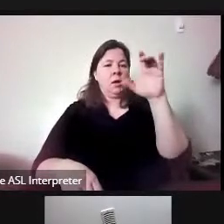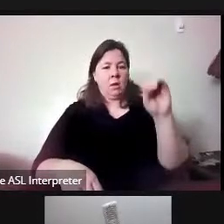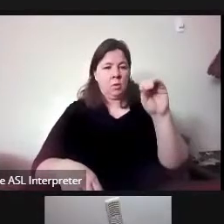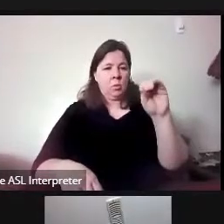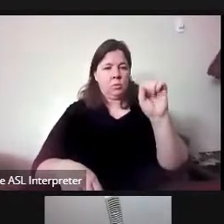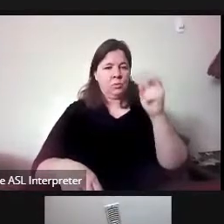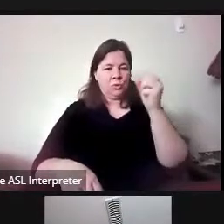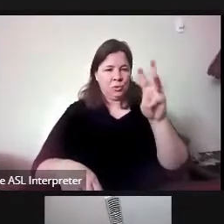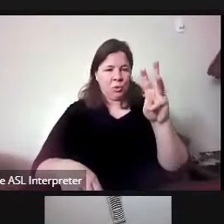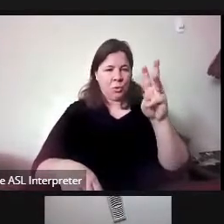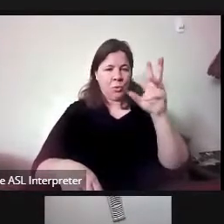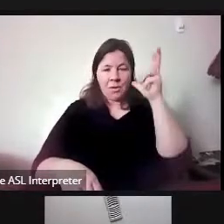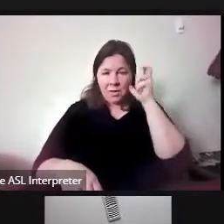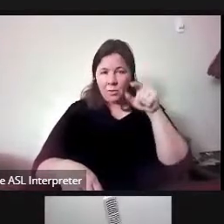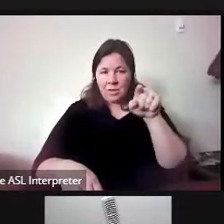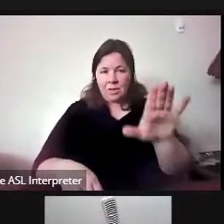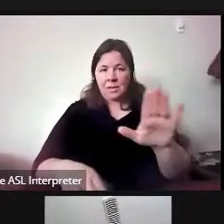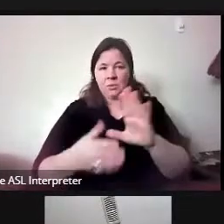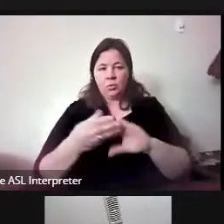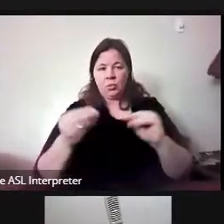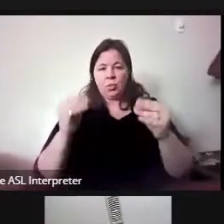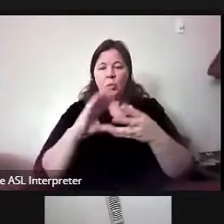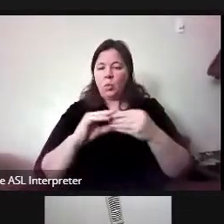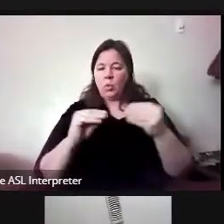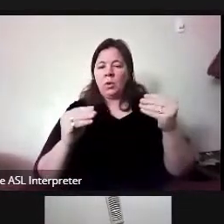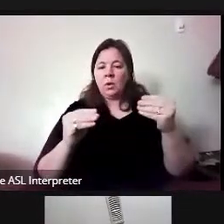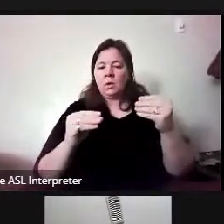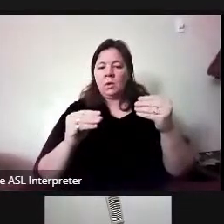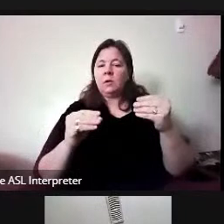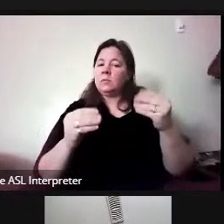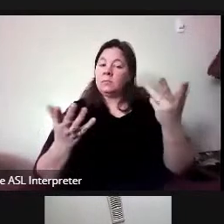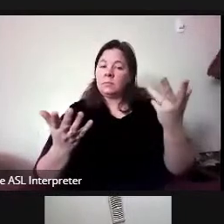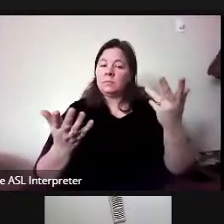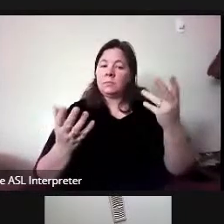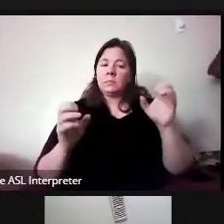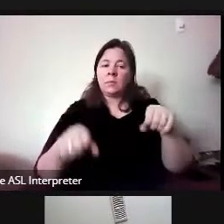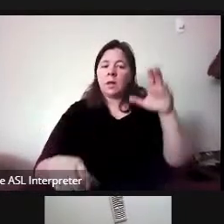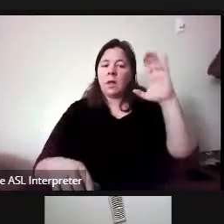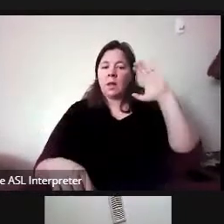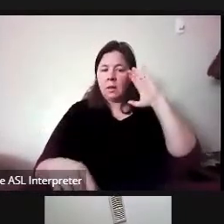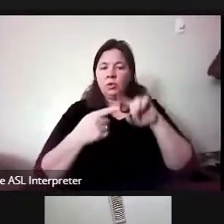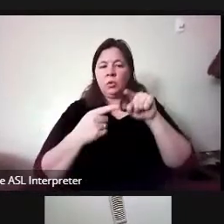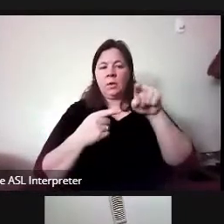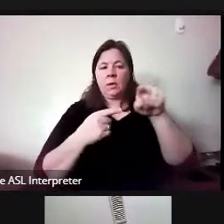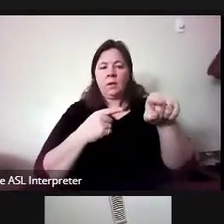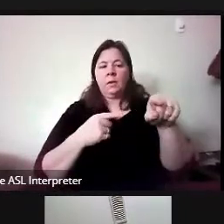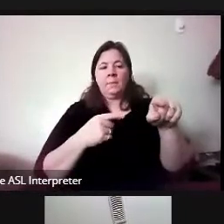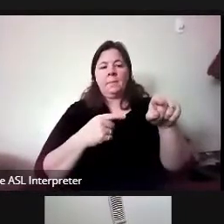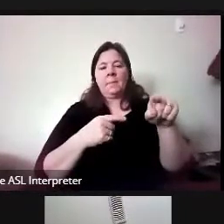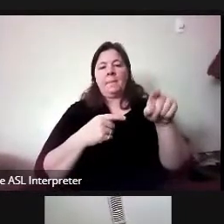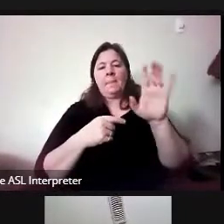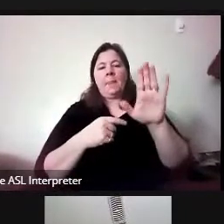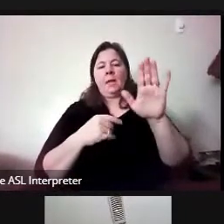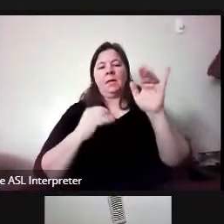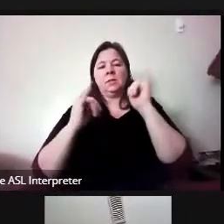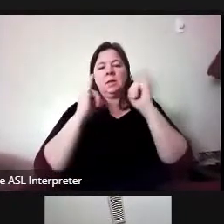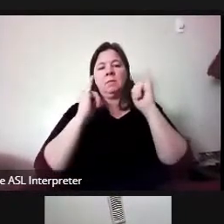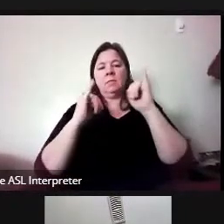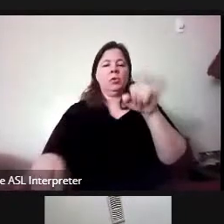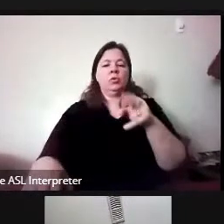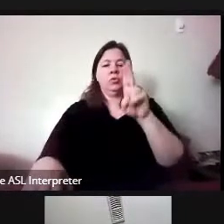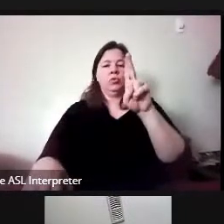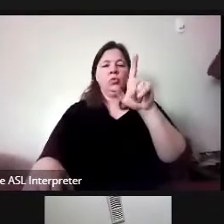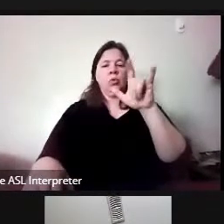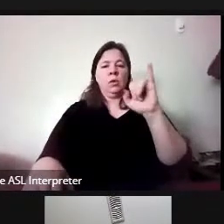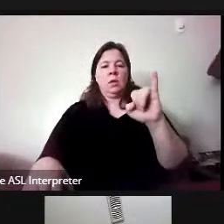hear Kevin, and what he's all about, then they just need to go ahead and listen to his interview on the Julian Milo